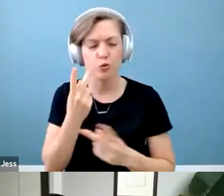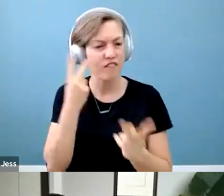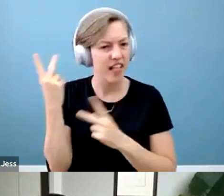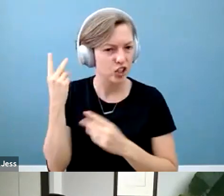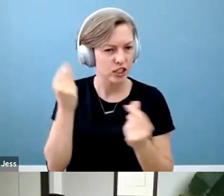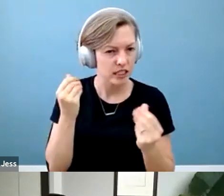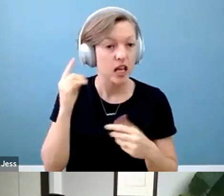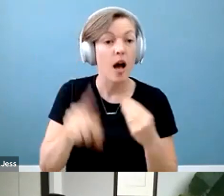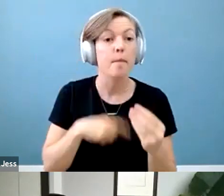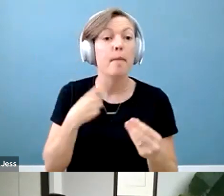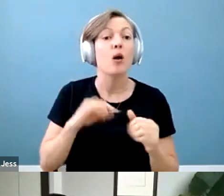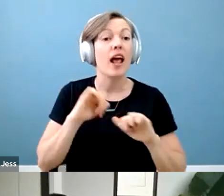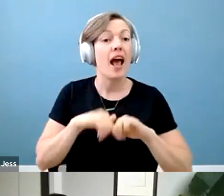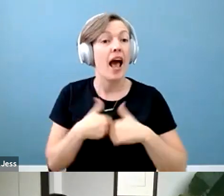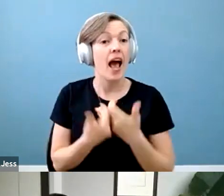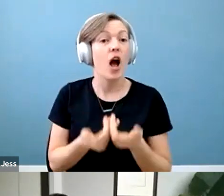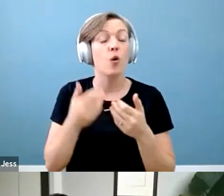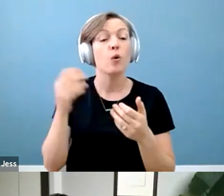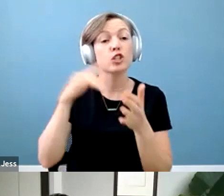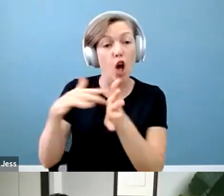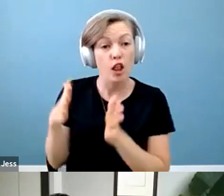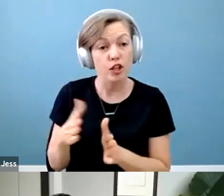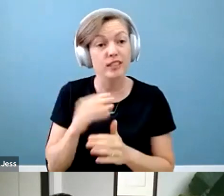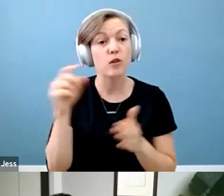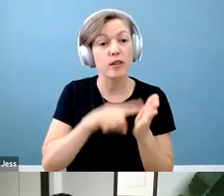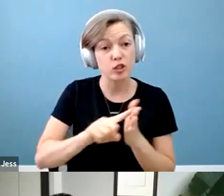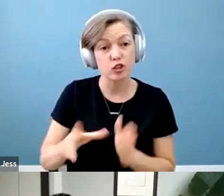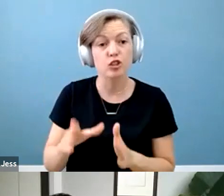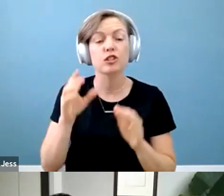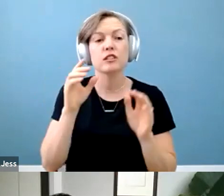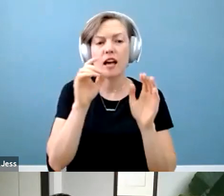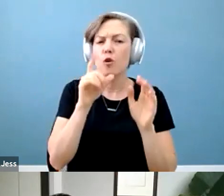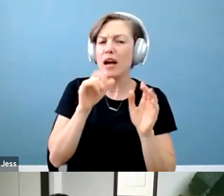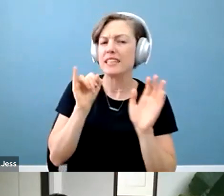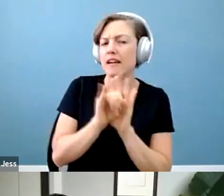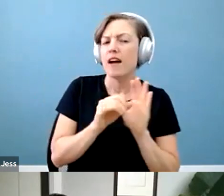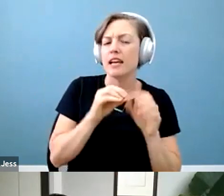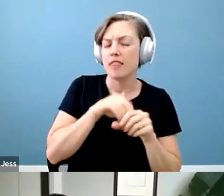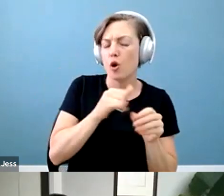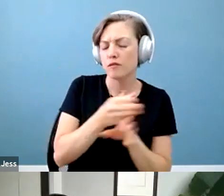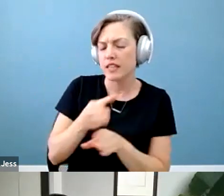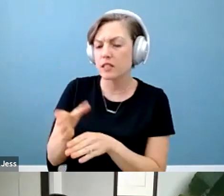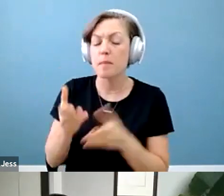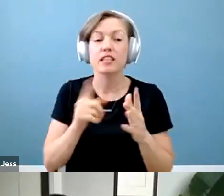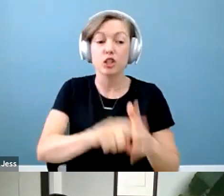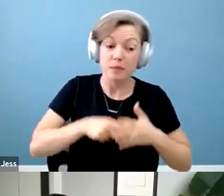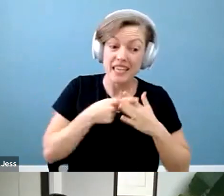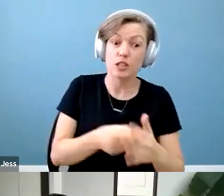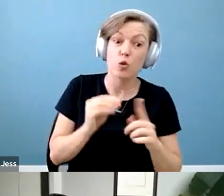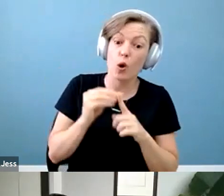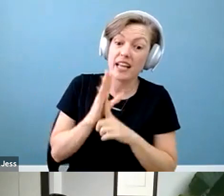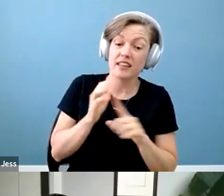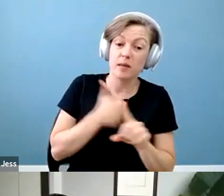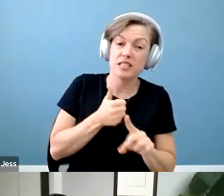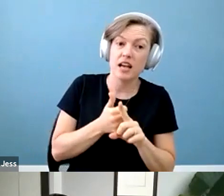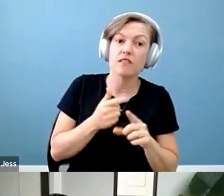about how scholars and researchers who identify more in those fields might begin to orient themselves towards the